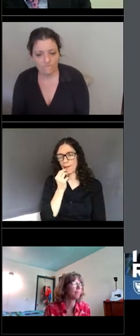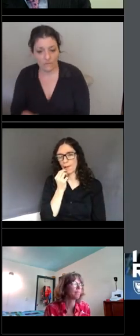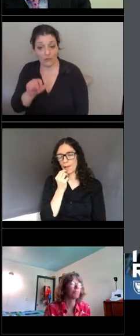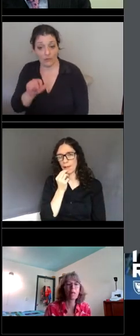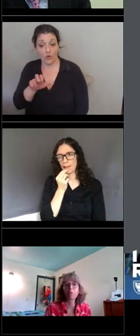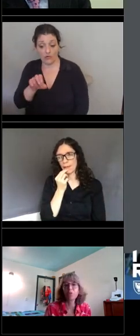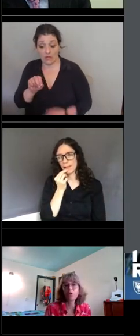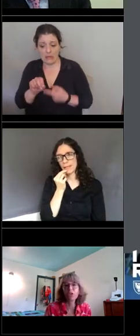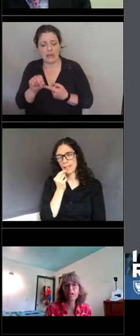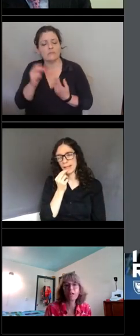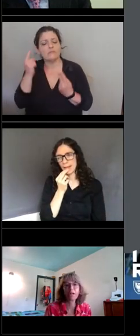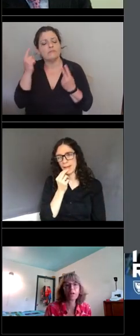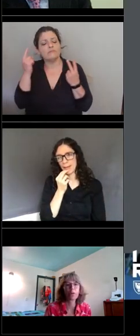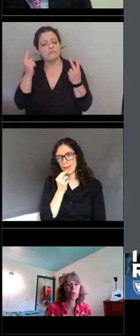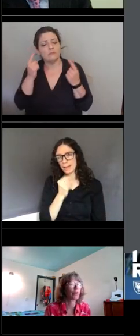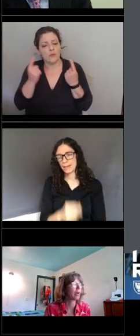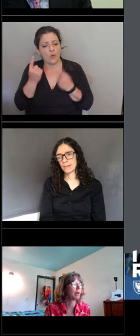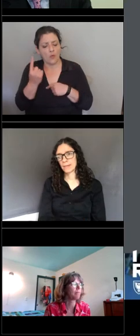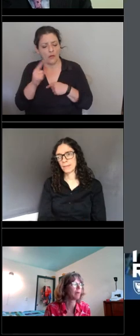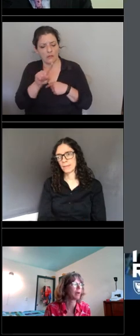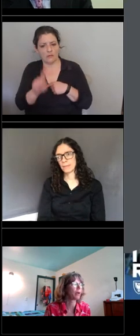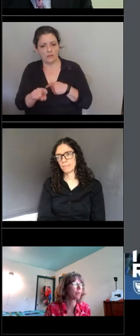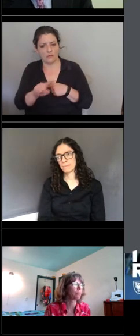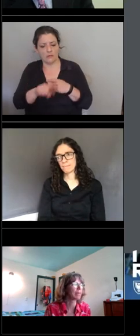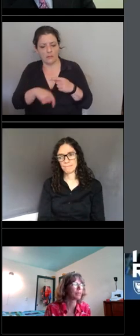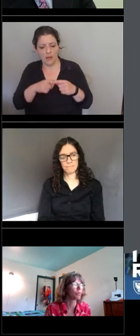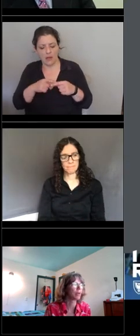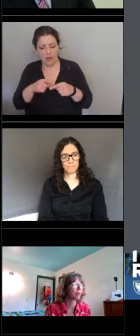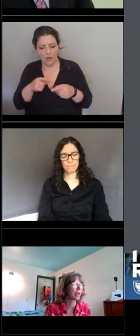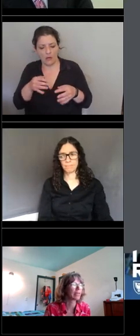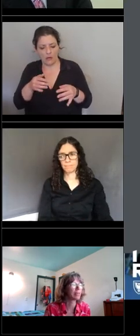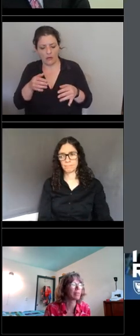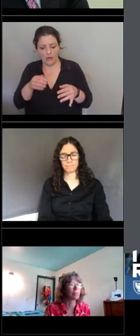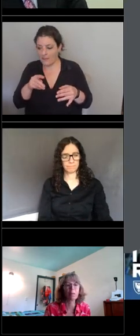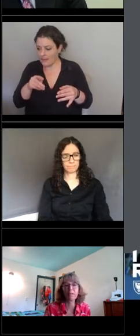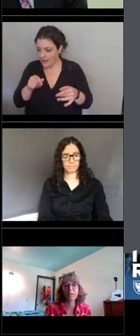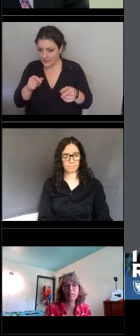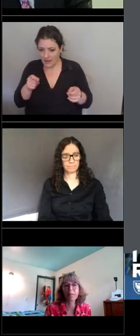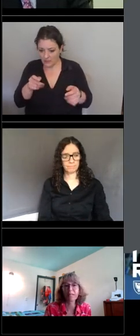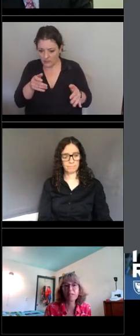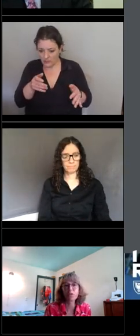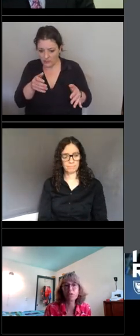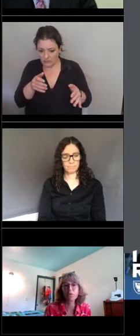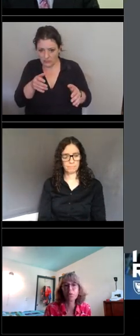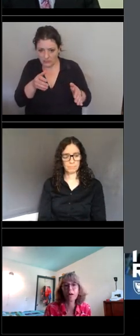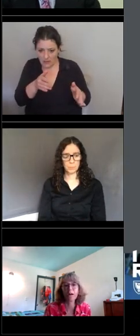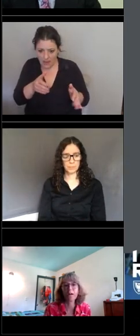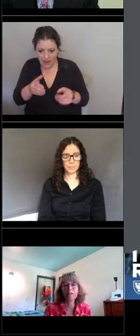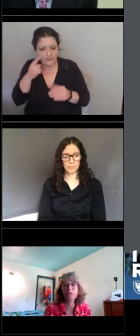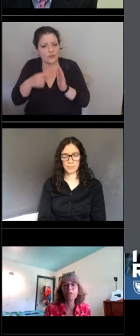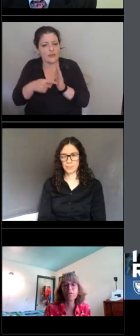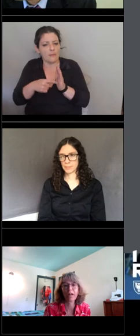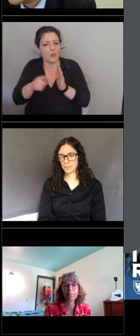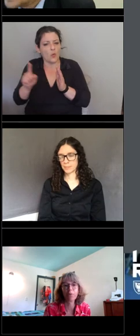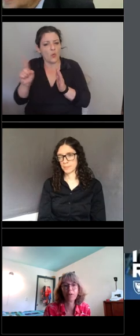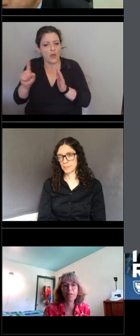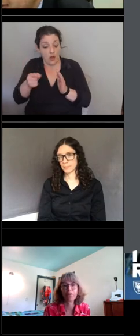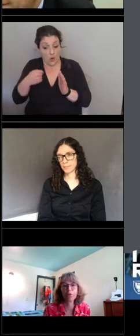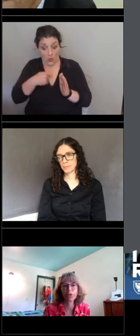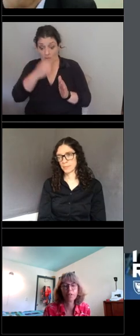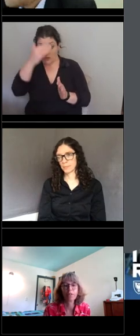are climate refugia, or are places where migrating species may be expected to